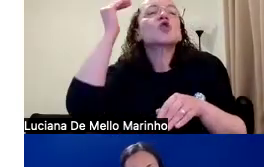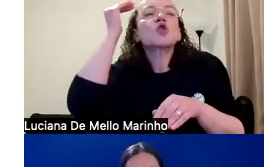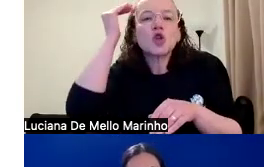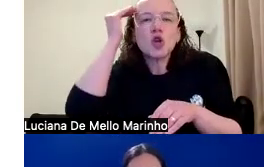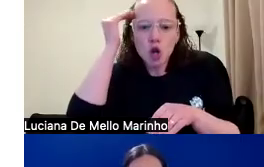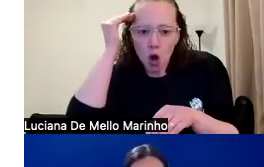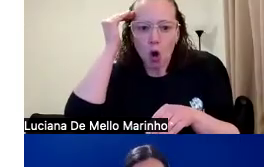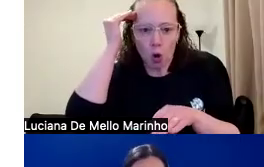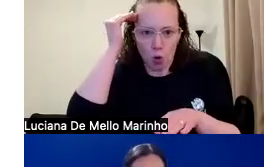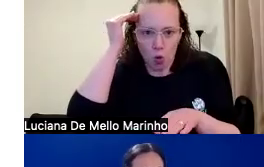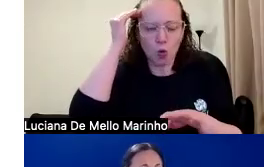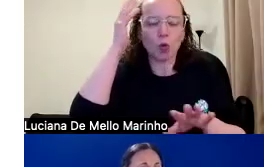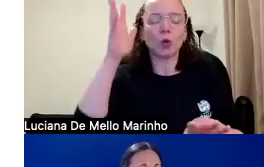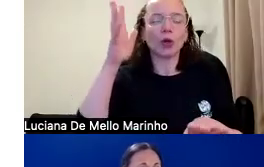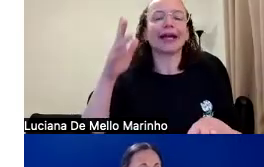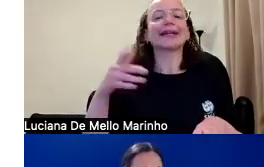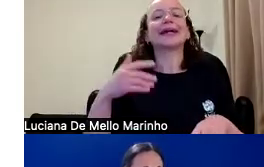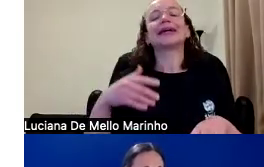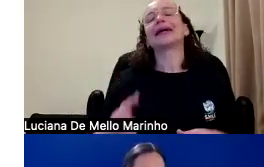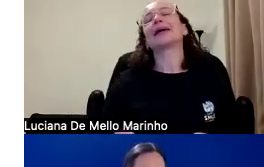in the dental office,